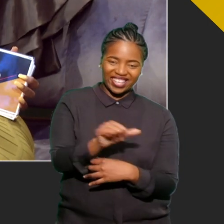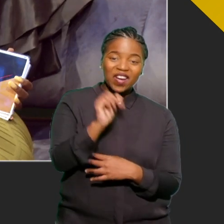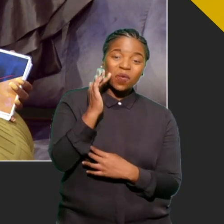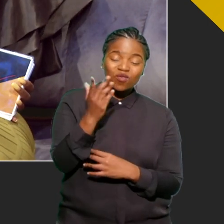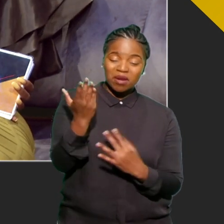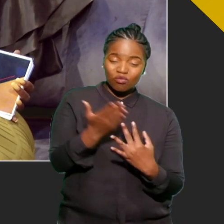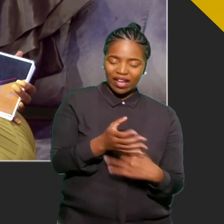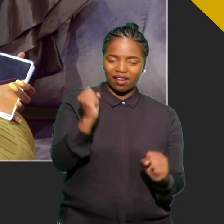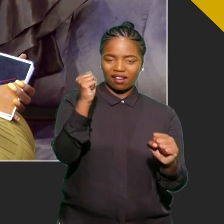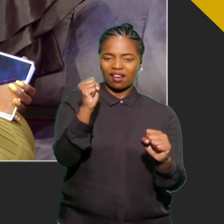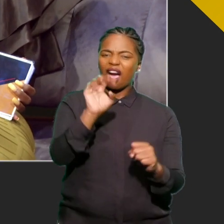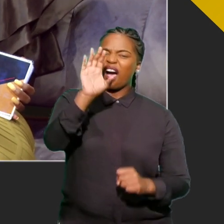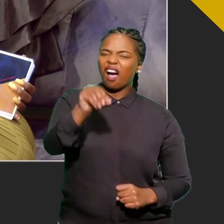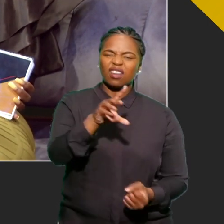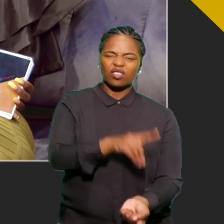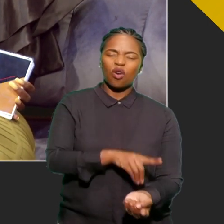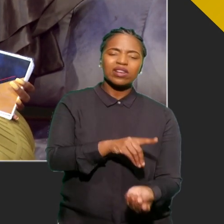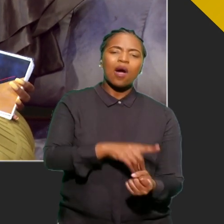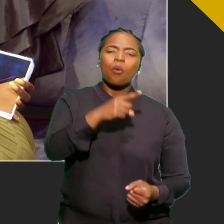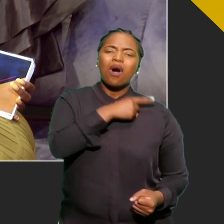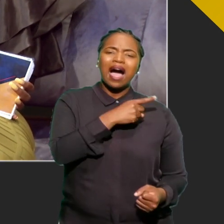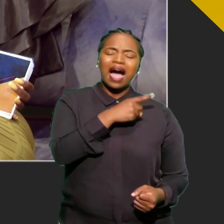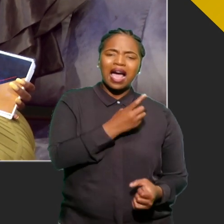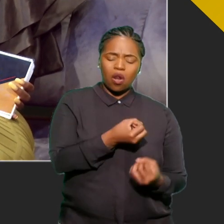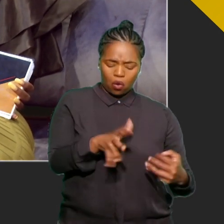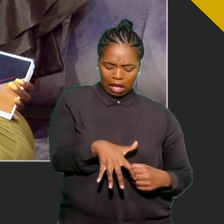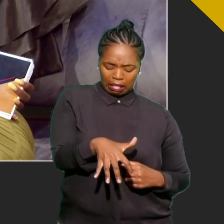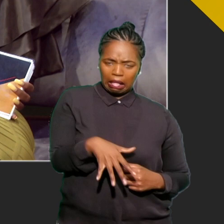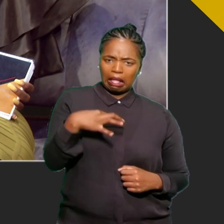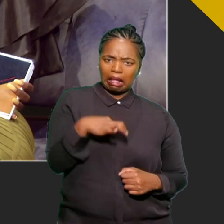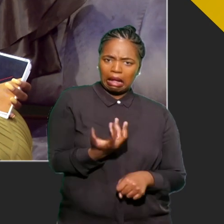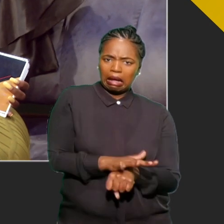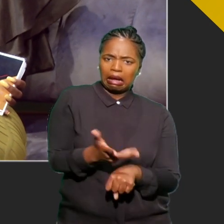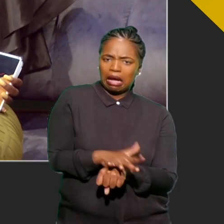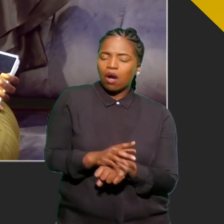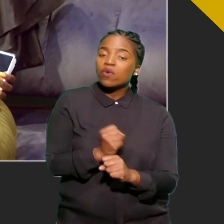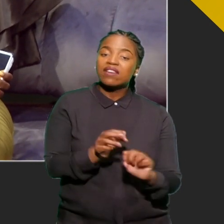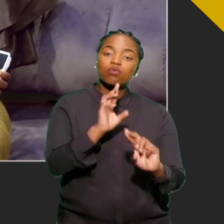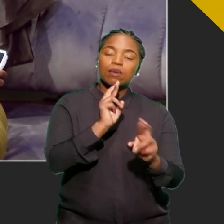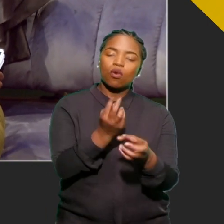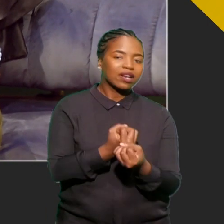back, we need to also ask the doctor, now, why are the mortality rates so underreported?